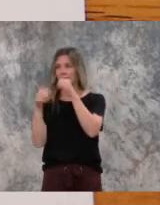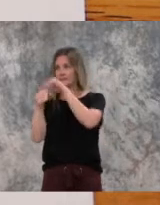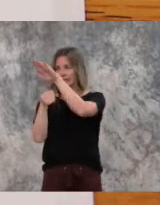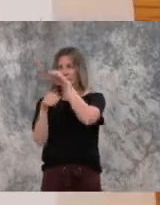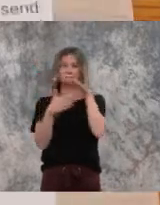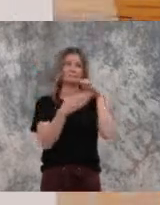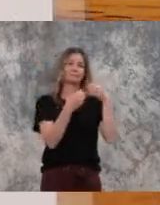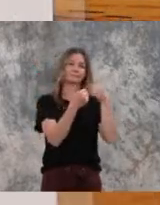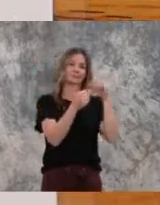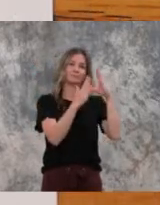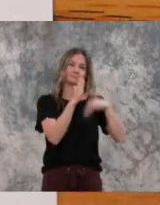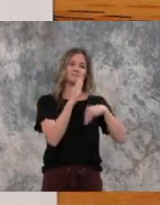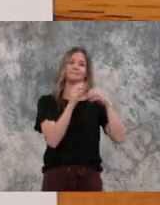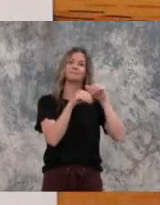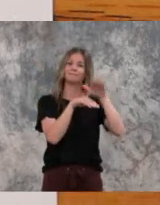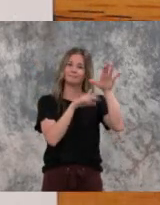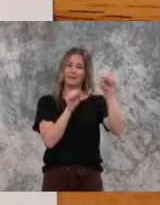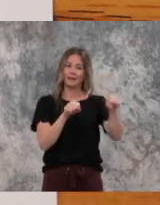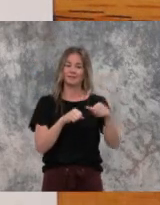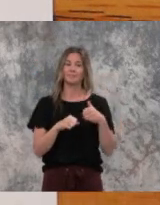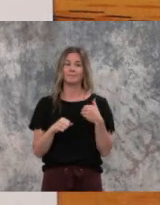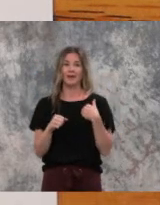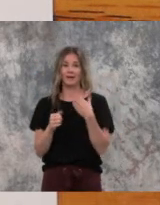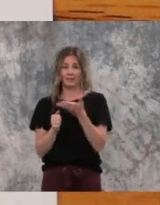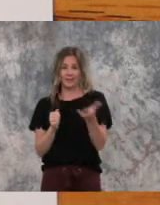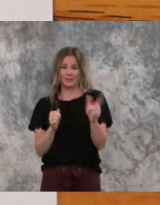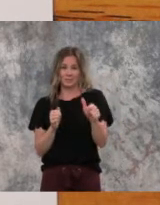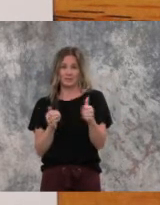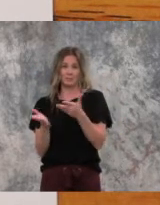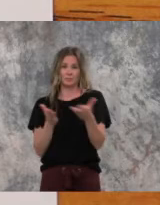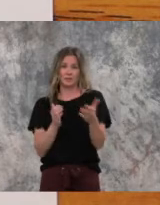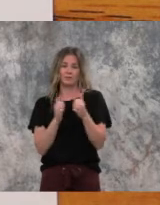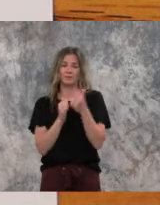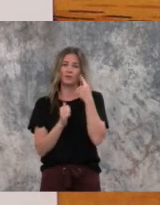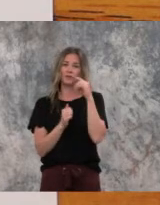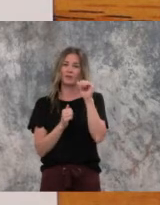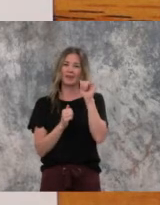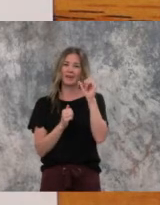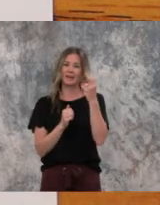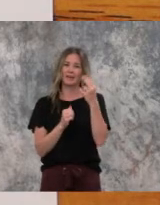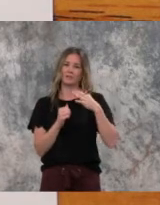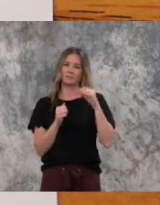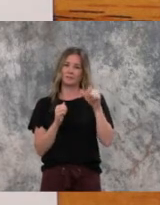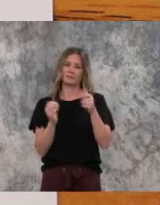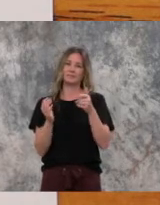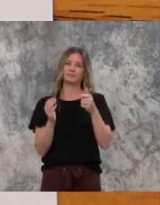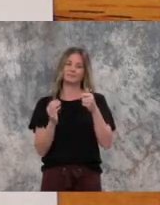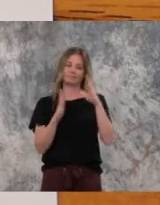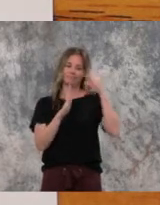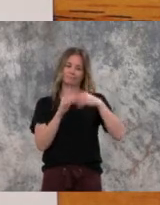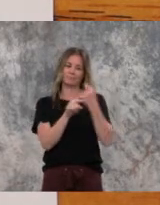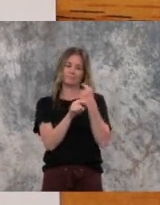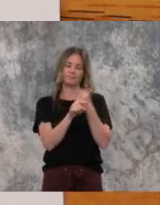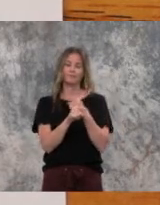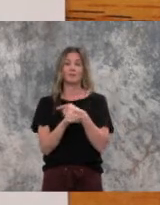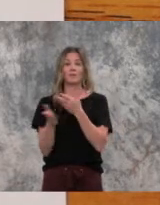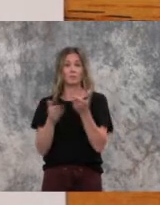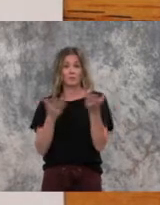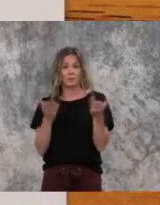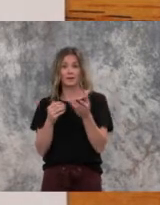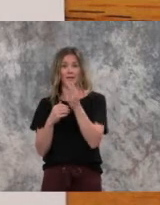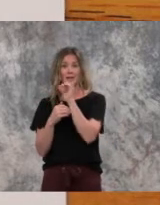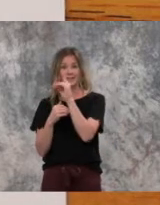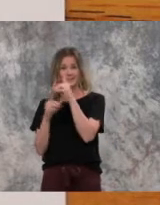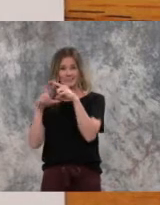filled out separately. There is a checklist of items that you need to bring in order to have your AISH application filled out.